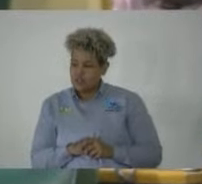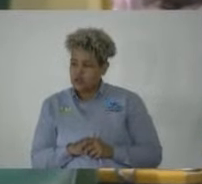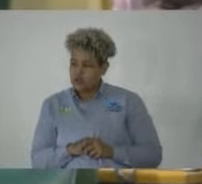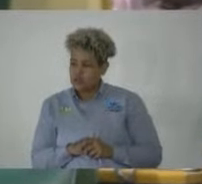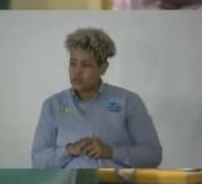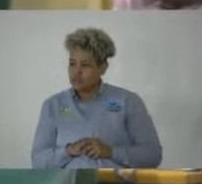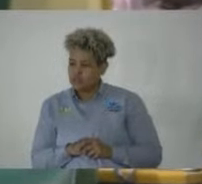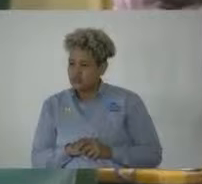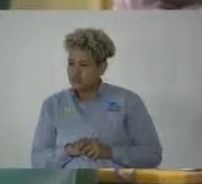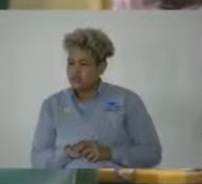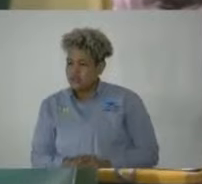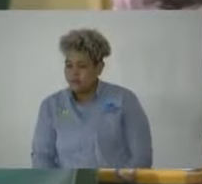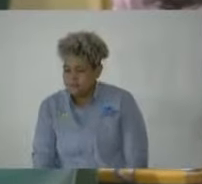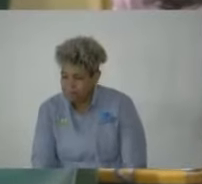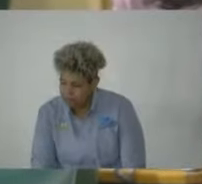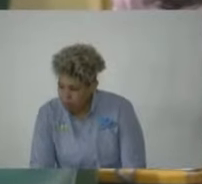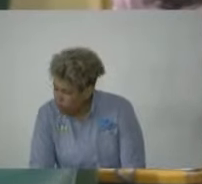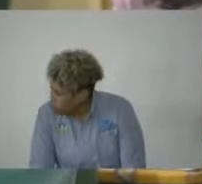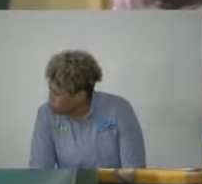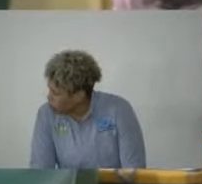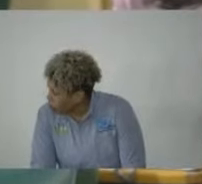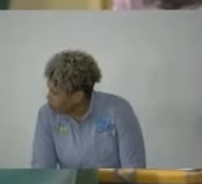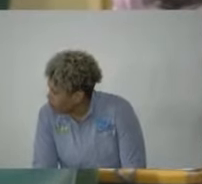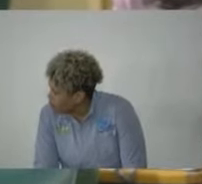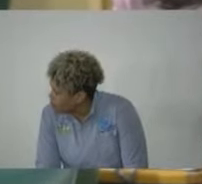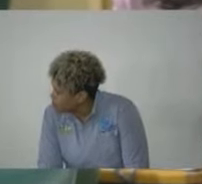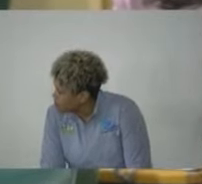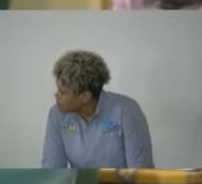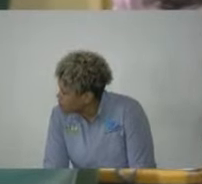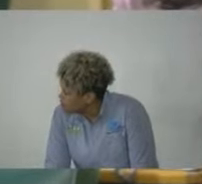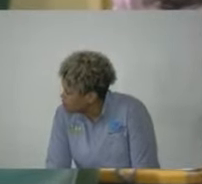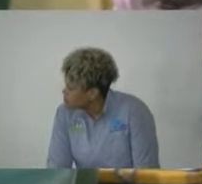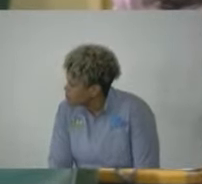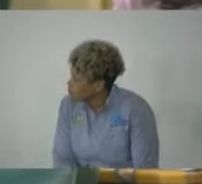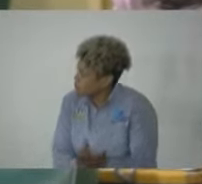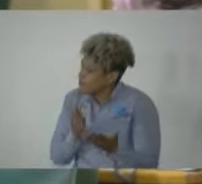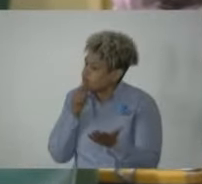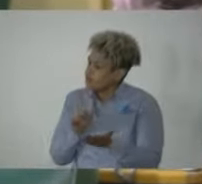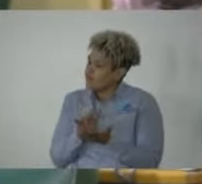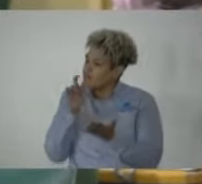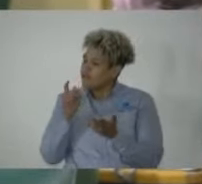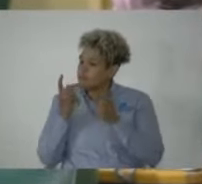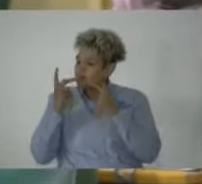some that will take advantage of the public not understanding what is